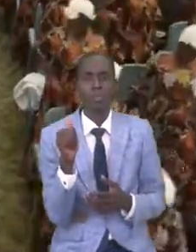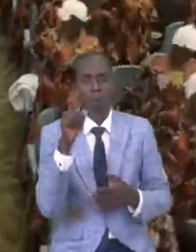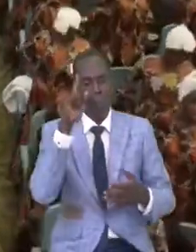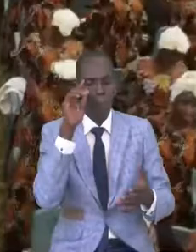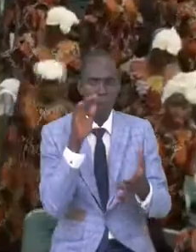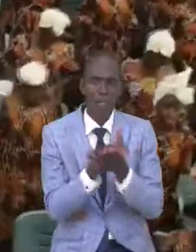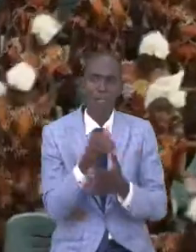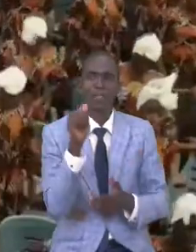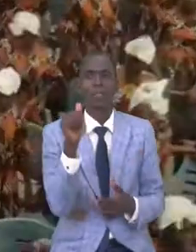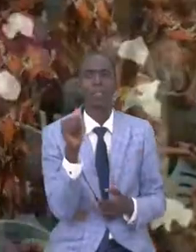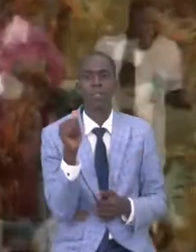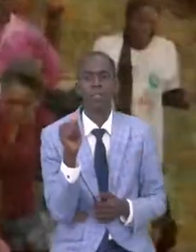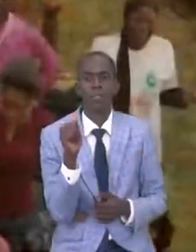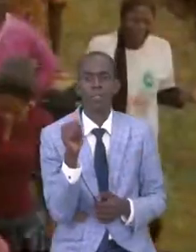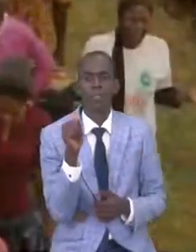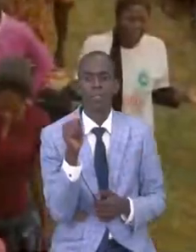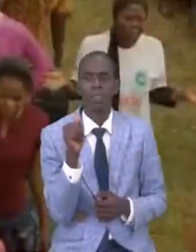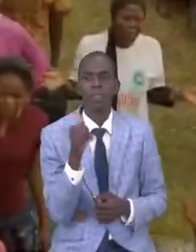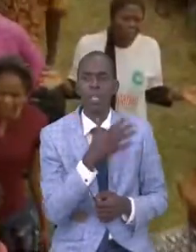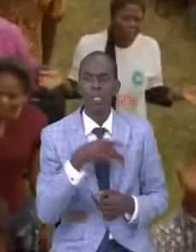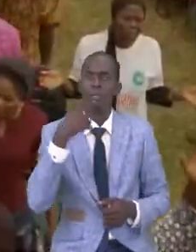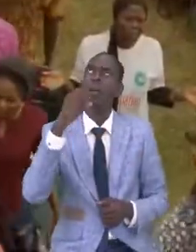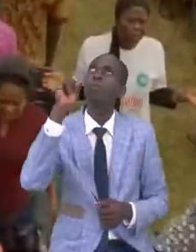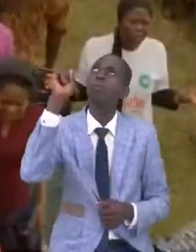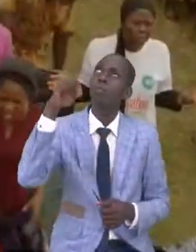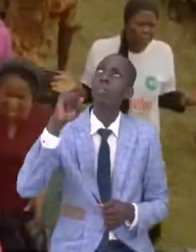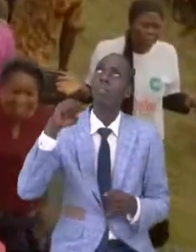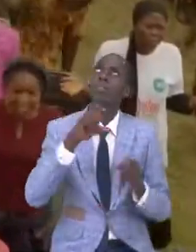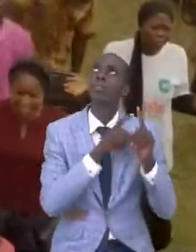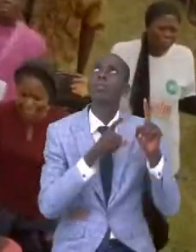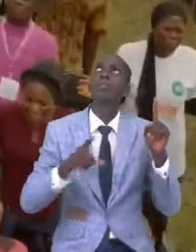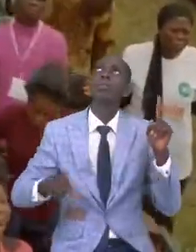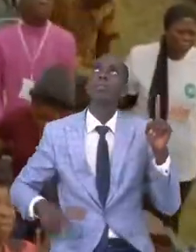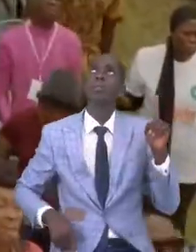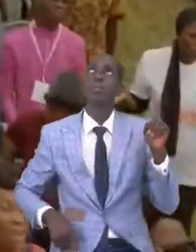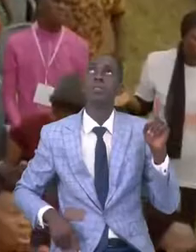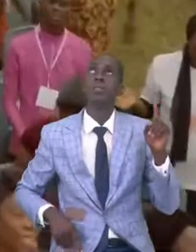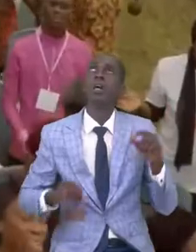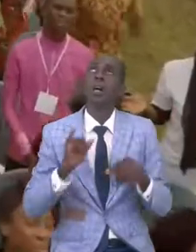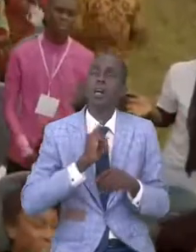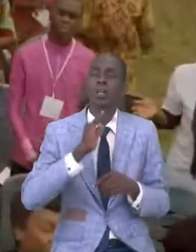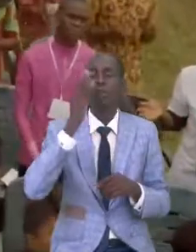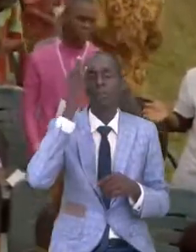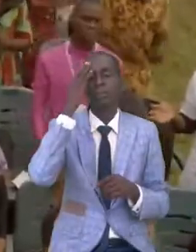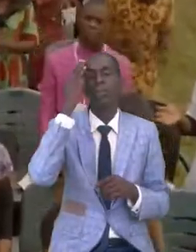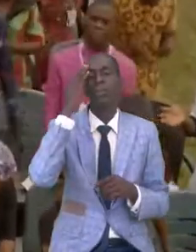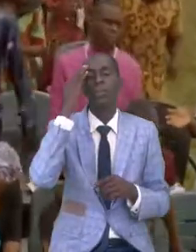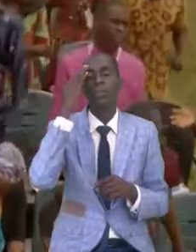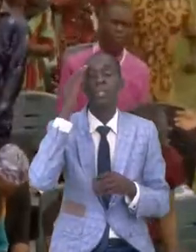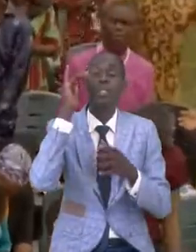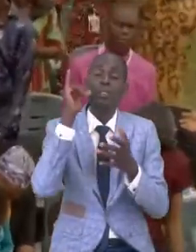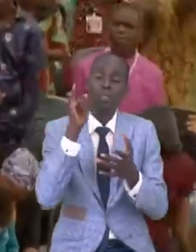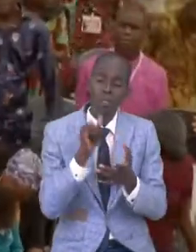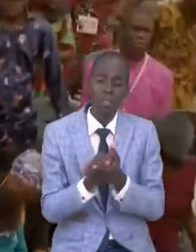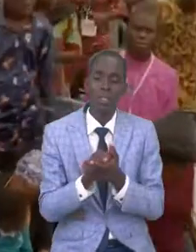Believe. And say, yes, Lord. I know that